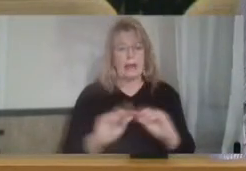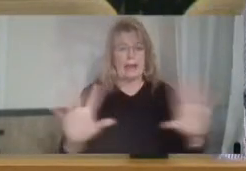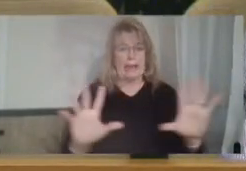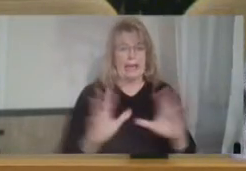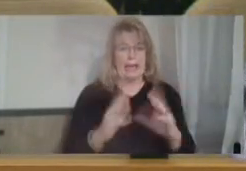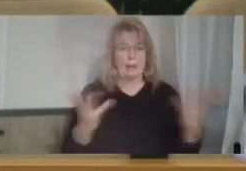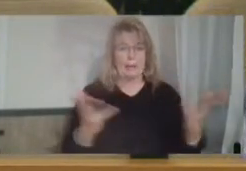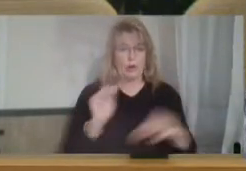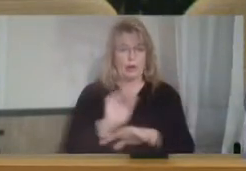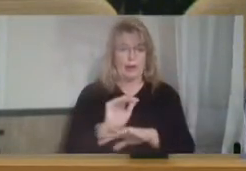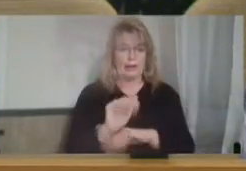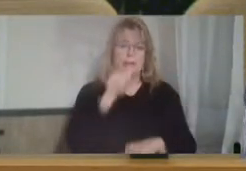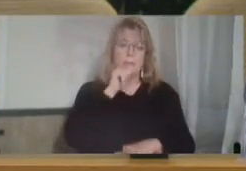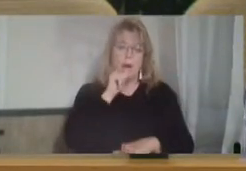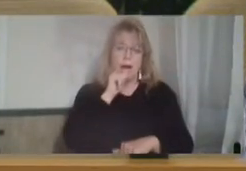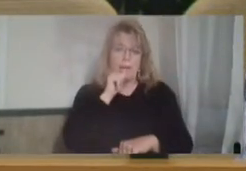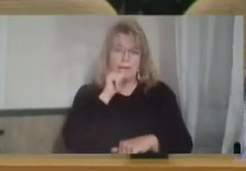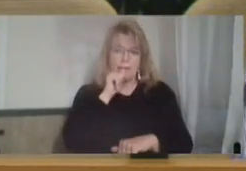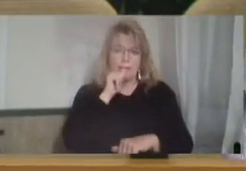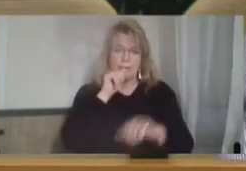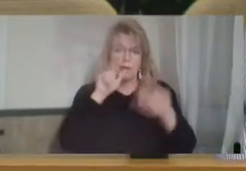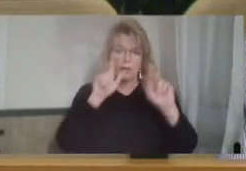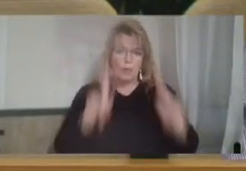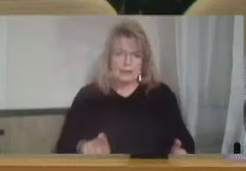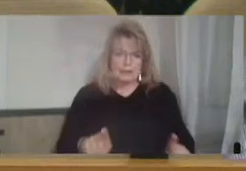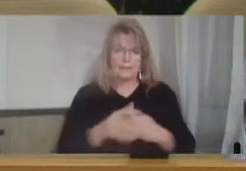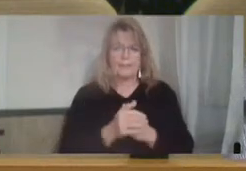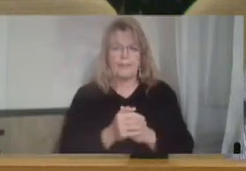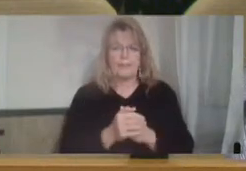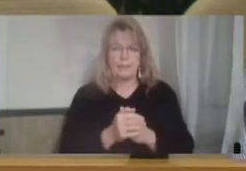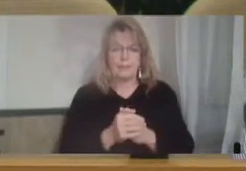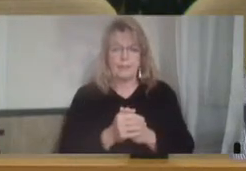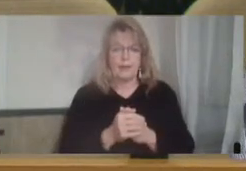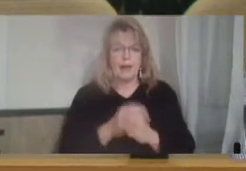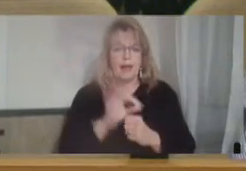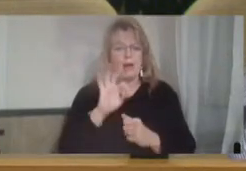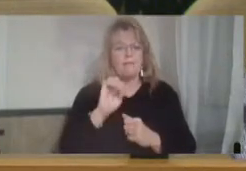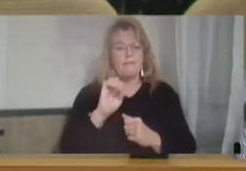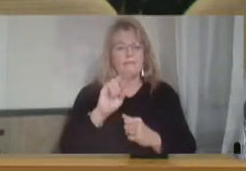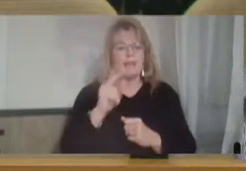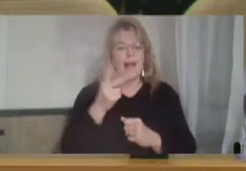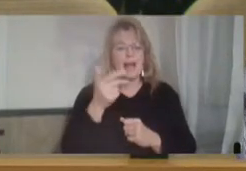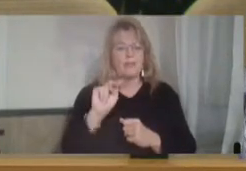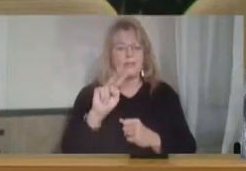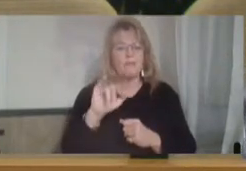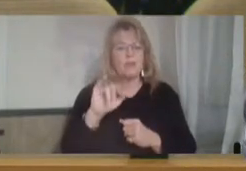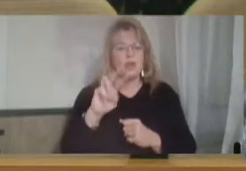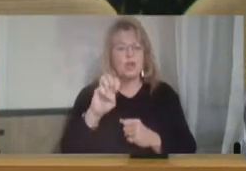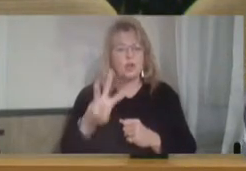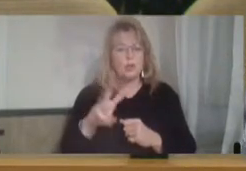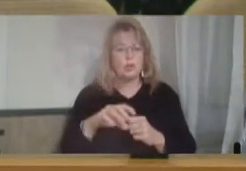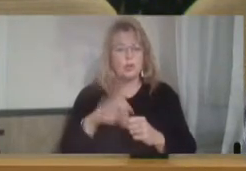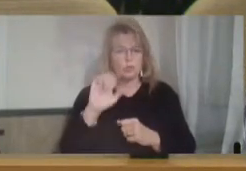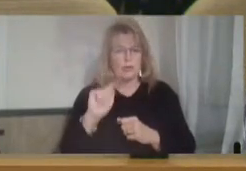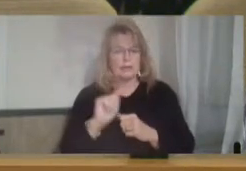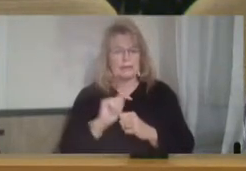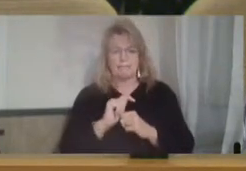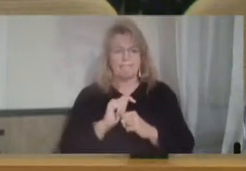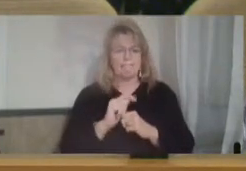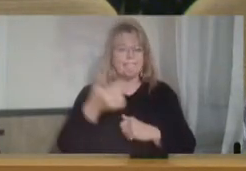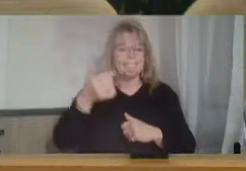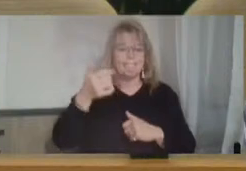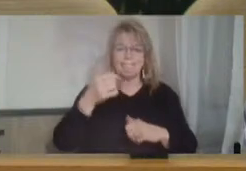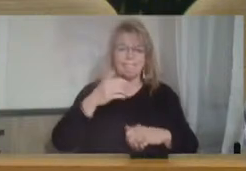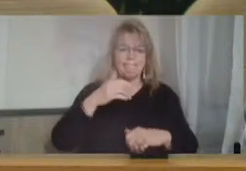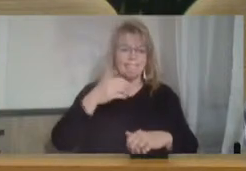as a private resident of Fountain View Street, and I am opposed to the abandonment. I'm also